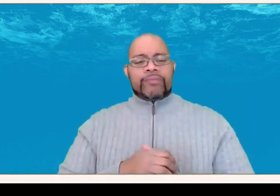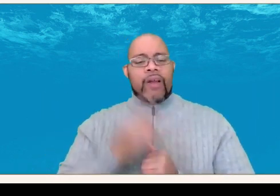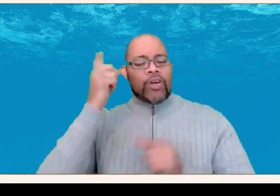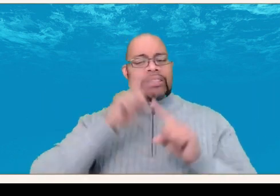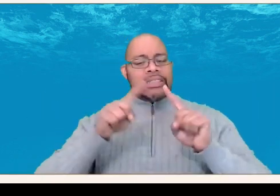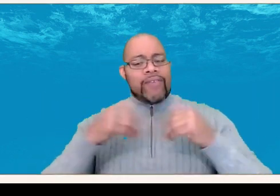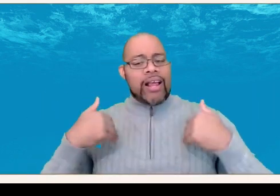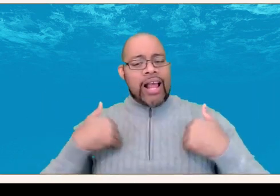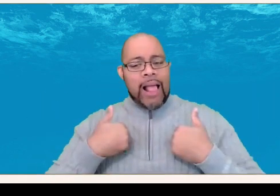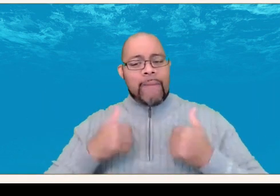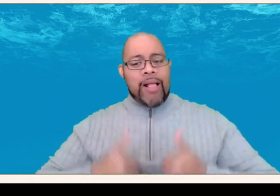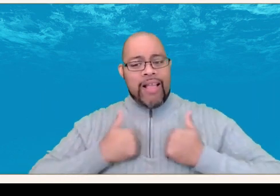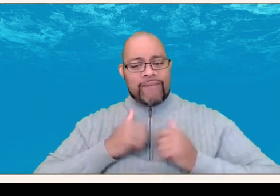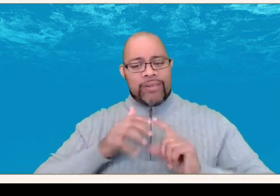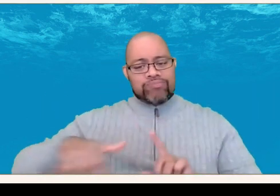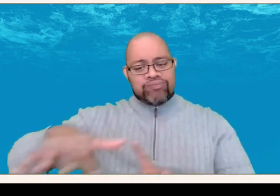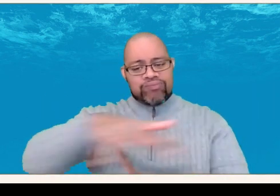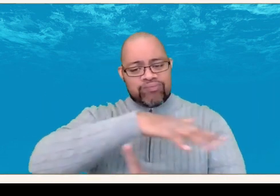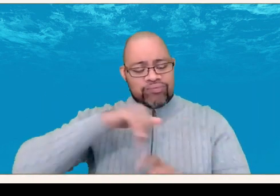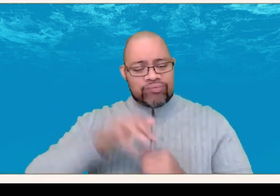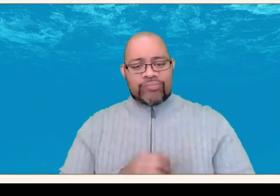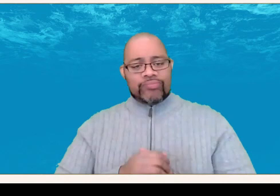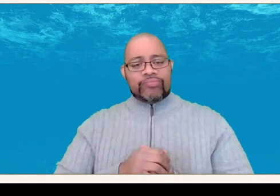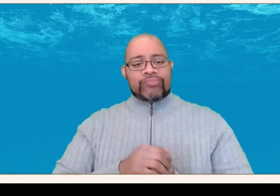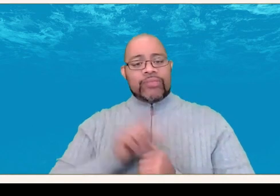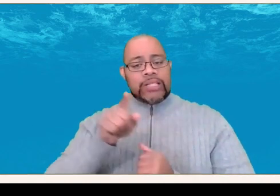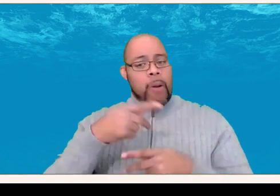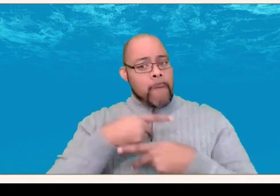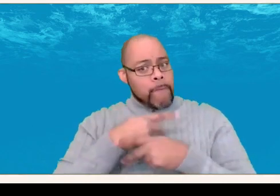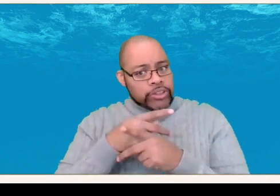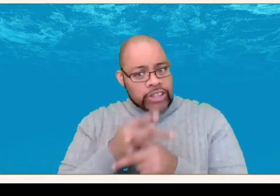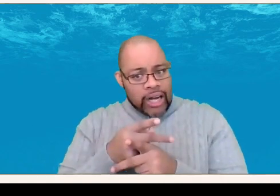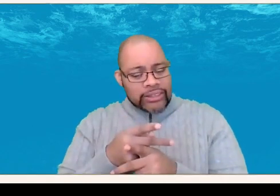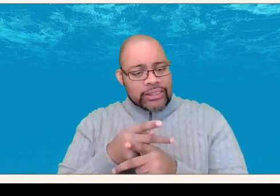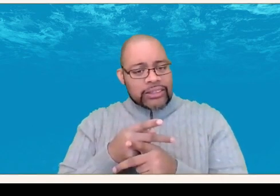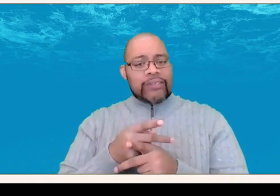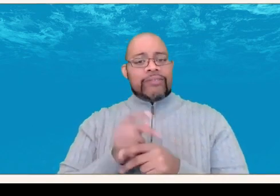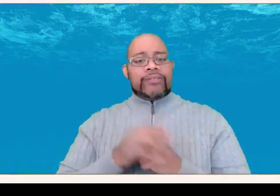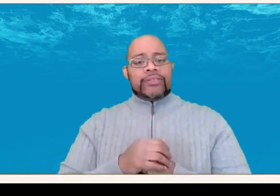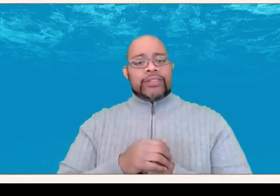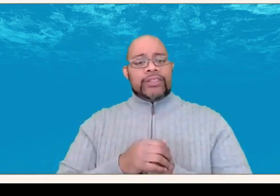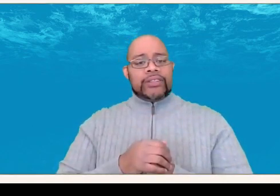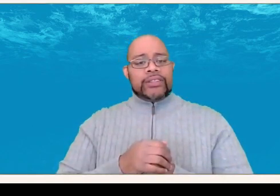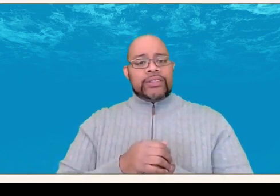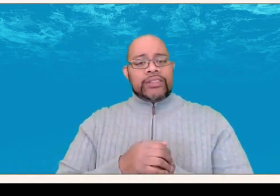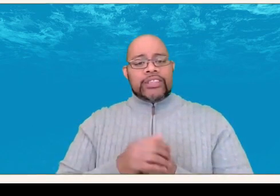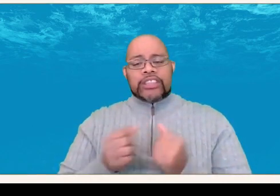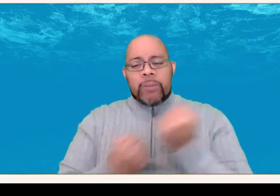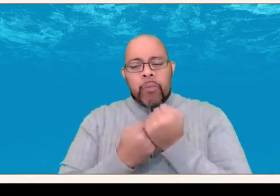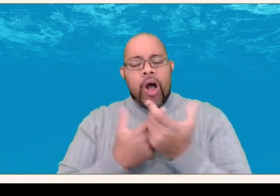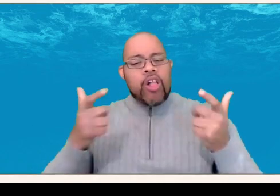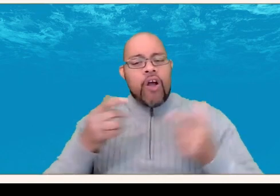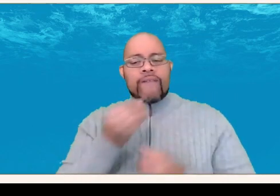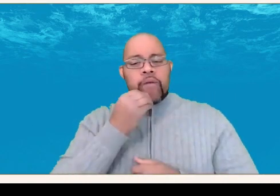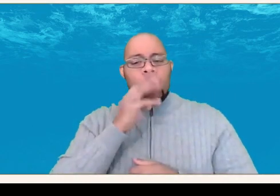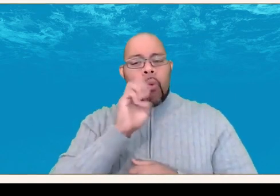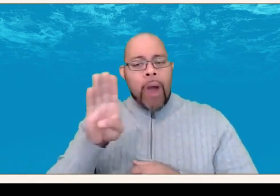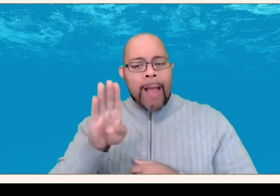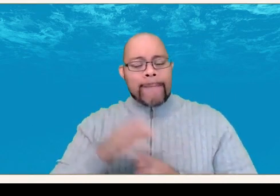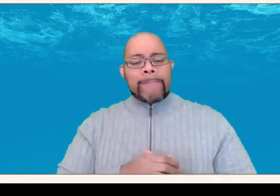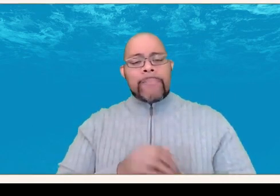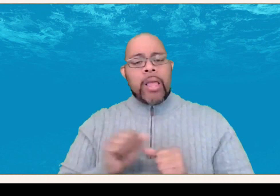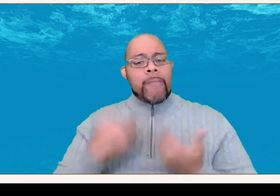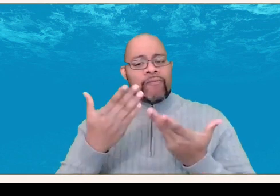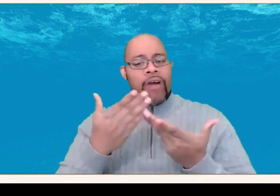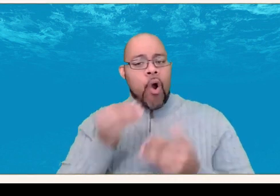for biodiversity. They are very productive primary producers, supporting very large food webs, and they